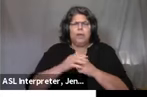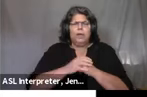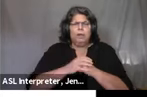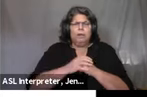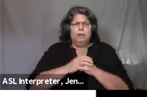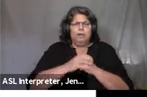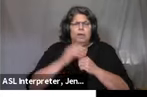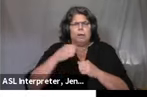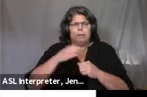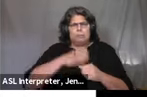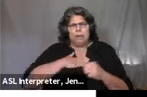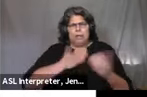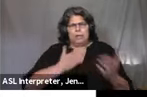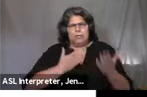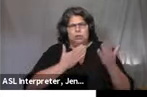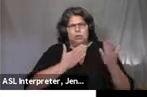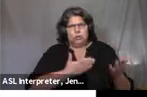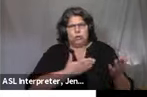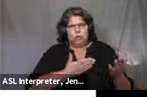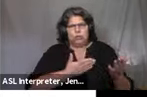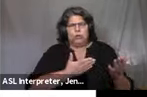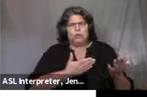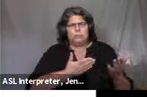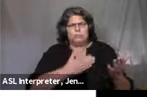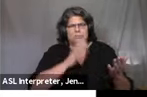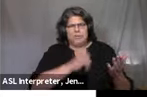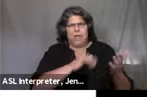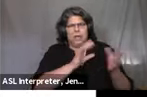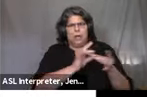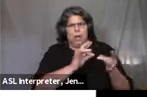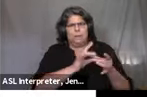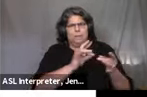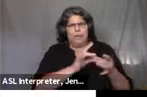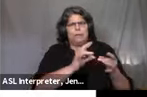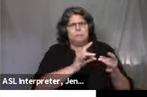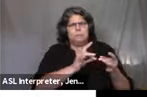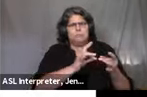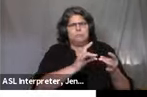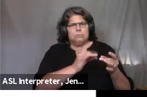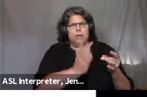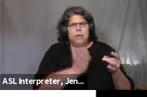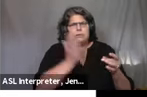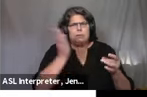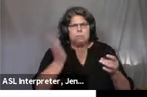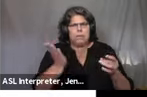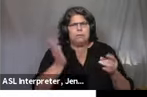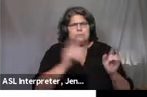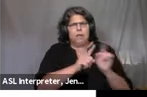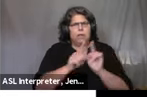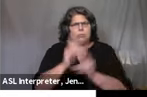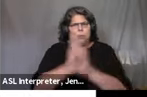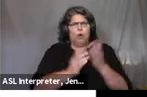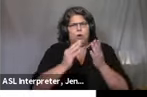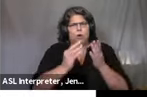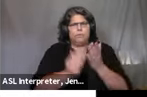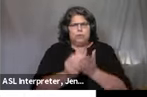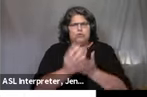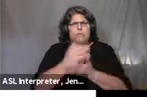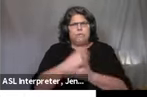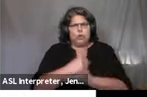I suggest you take that comment and submit it as part of the review, and we will address